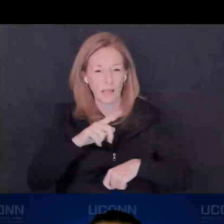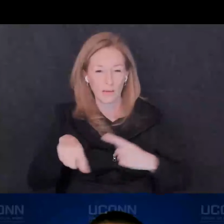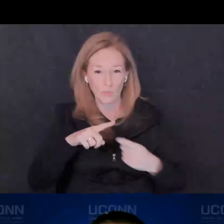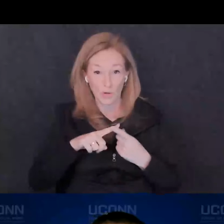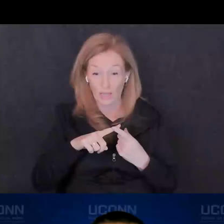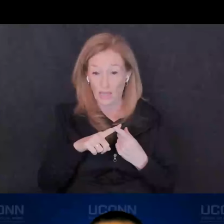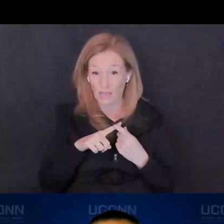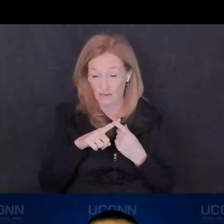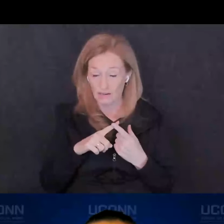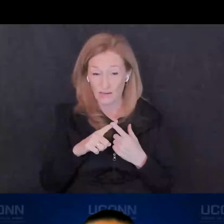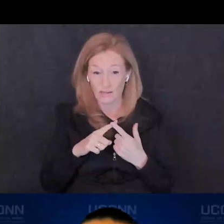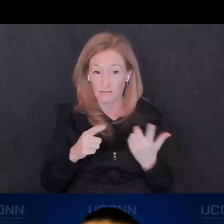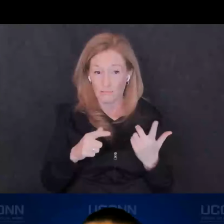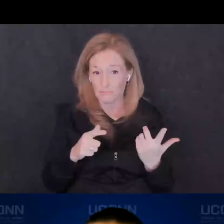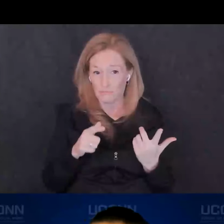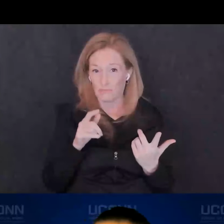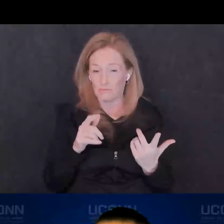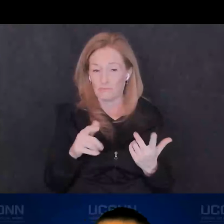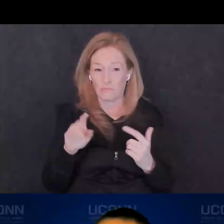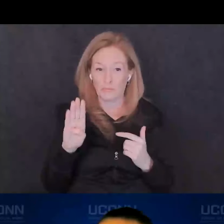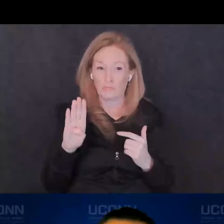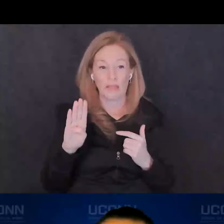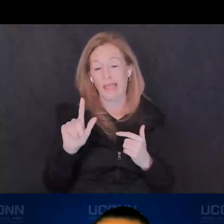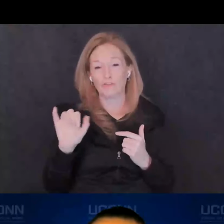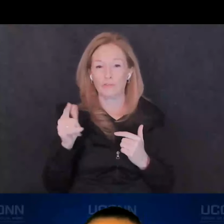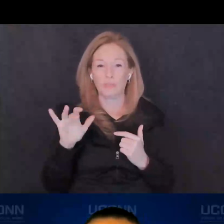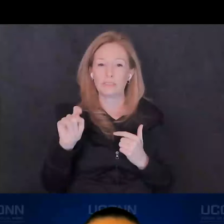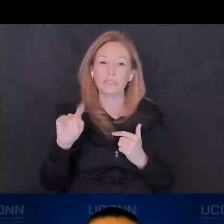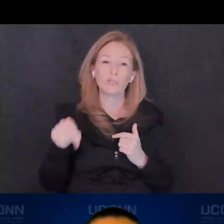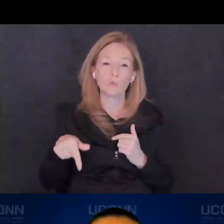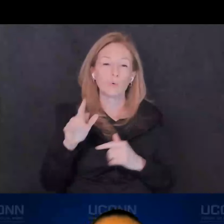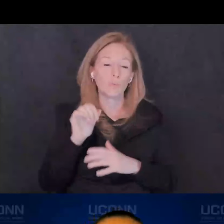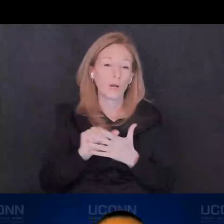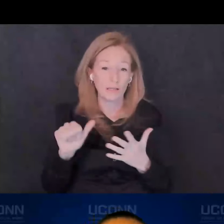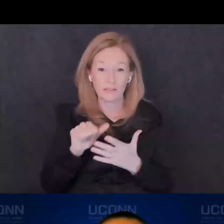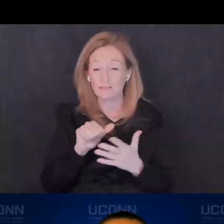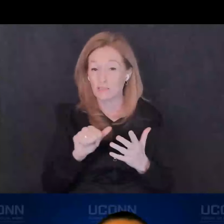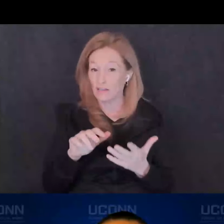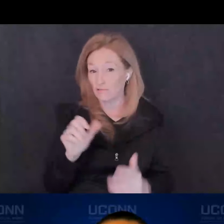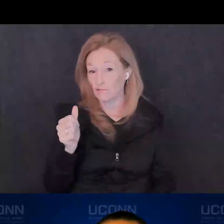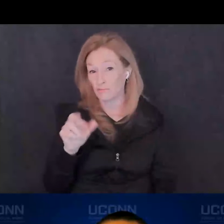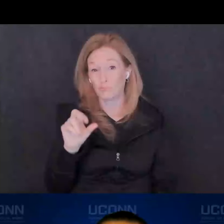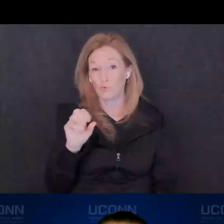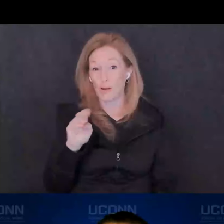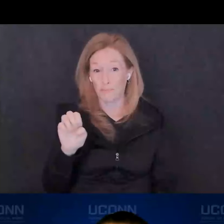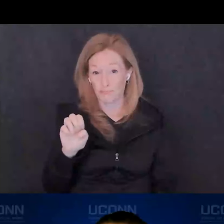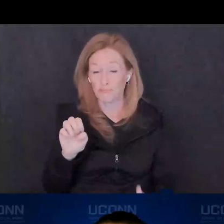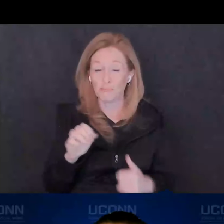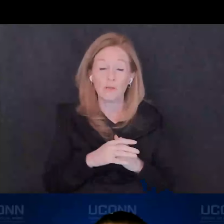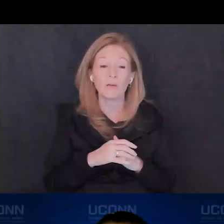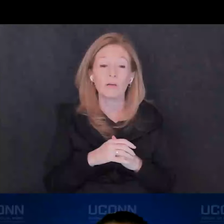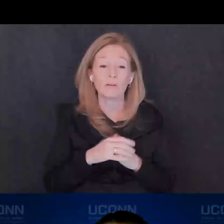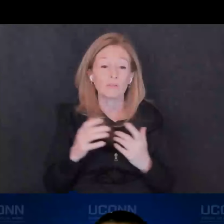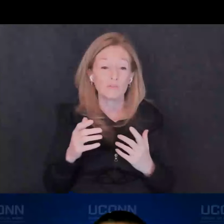was criminalized. And even now for trans populations, it's still criminalized in many ways. And so